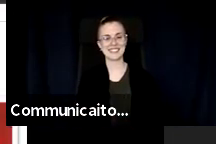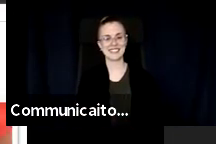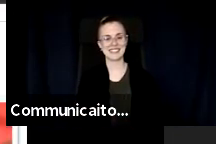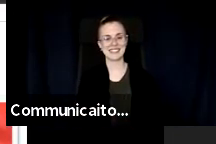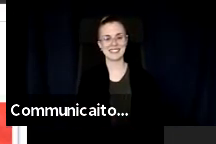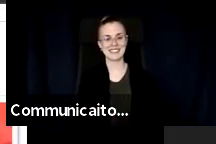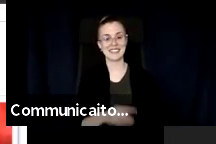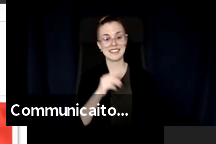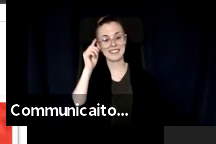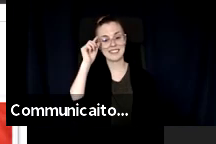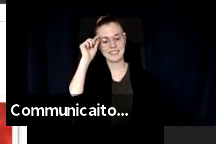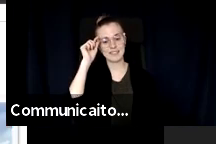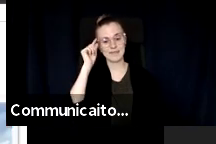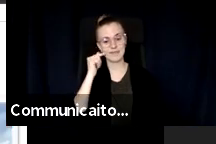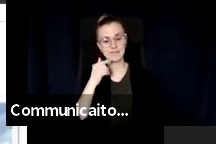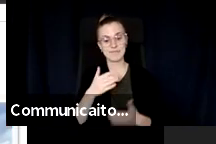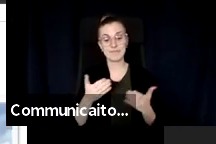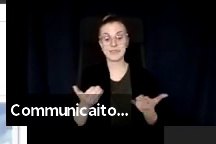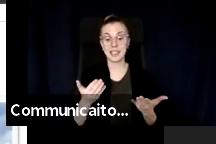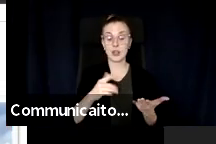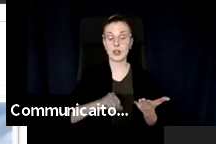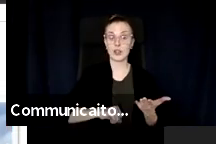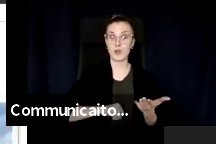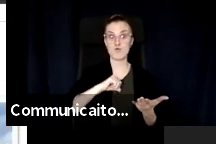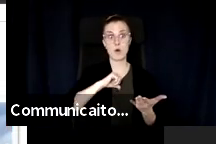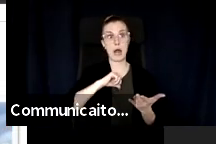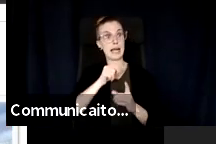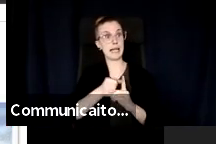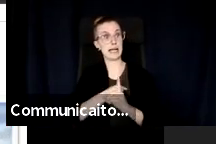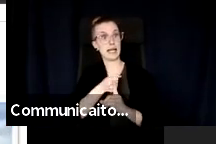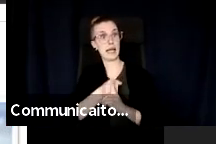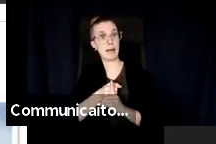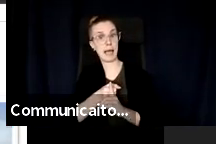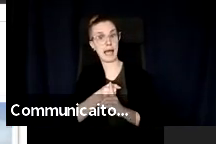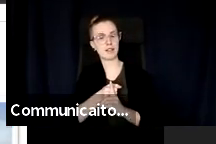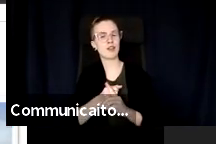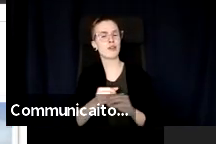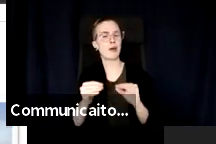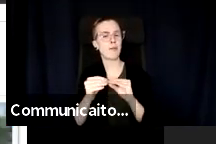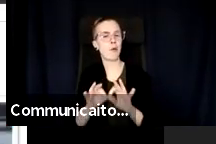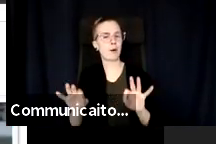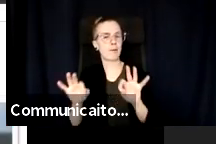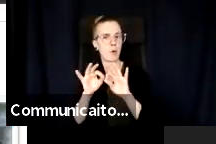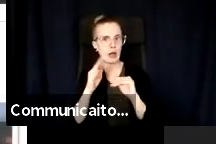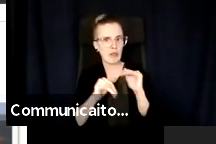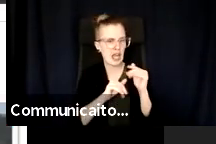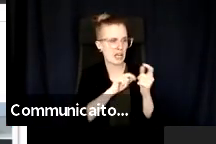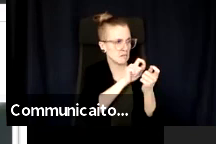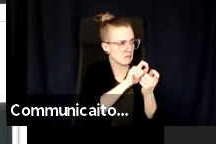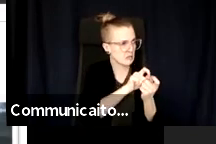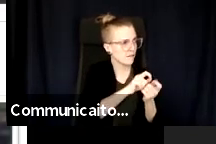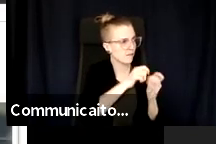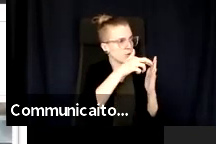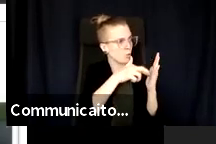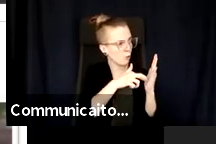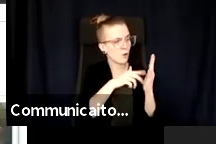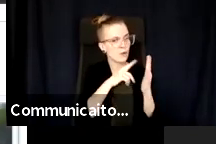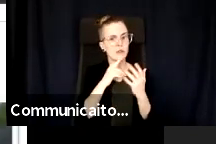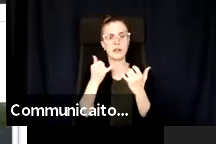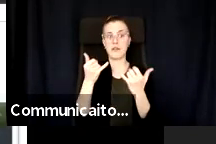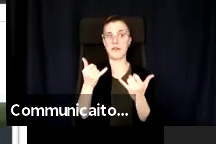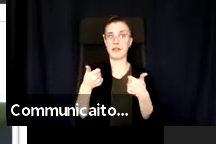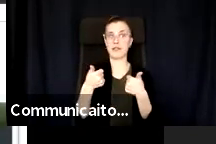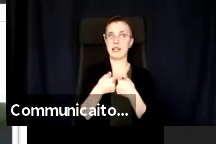Here, the pride and the impact are more important than precise rules. Organizers and parents see the difference this game can